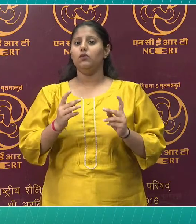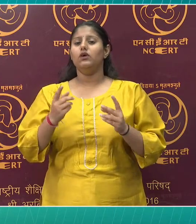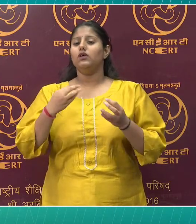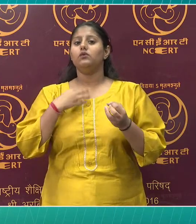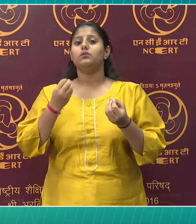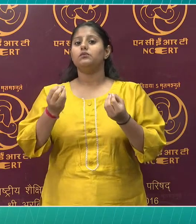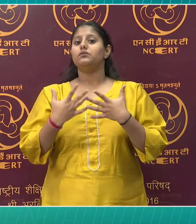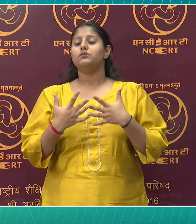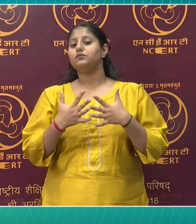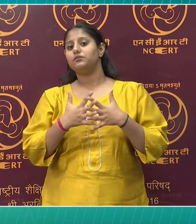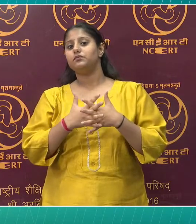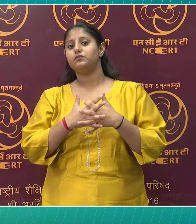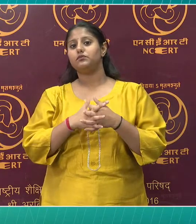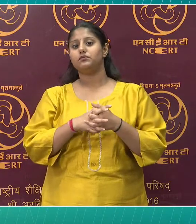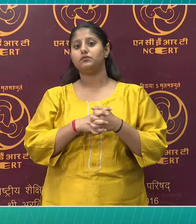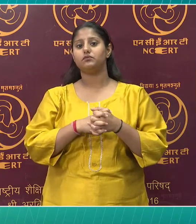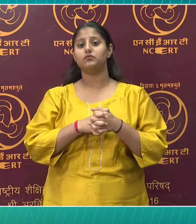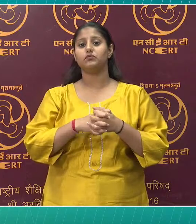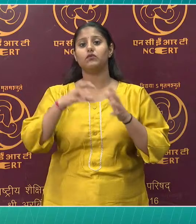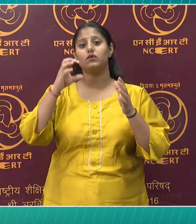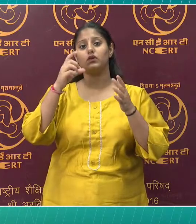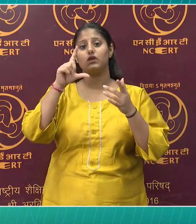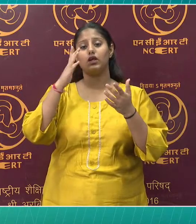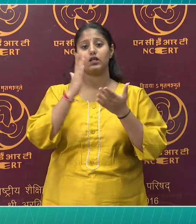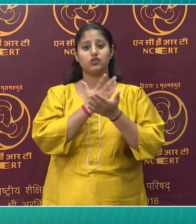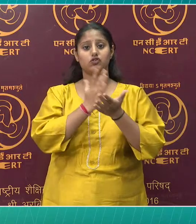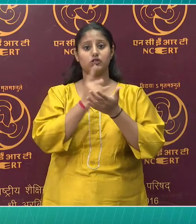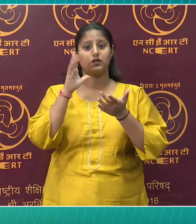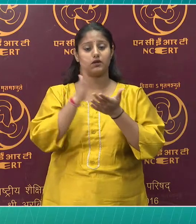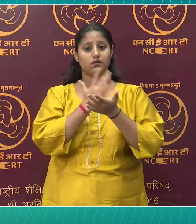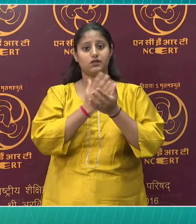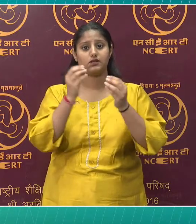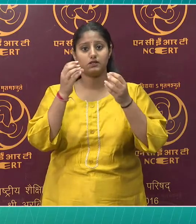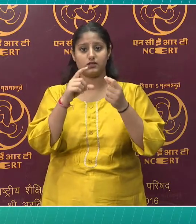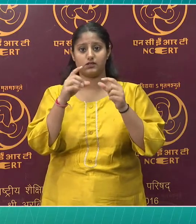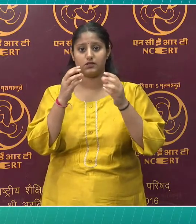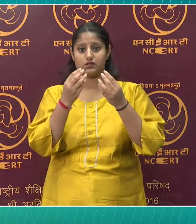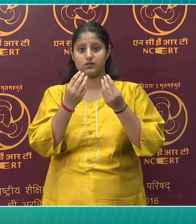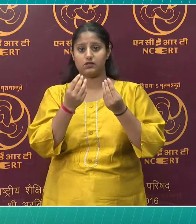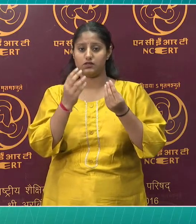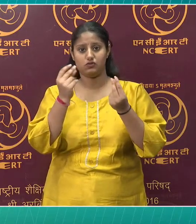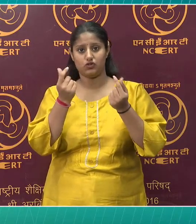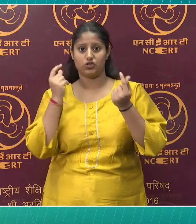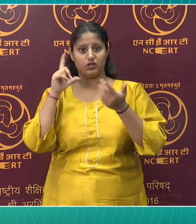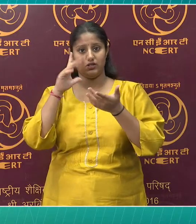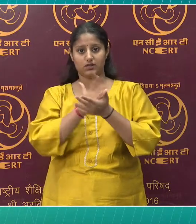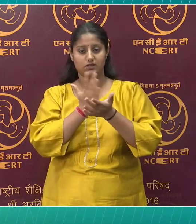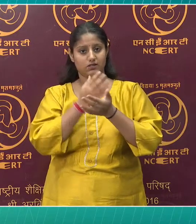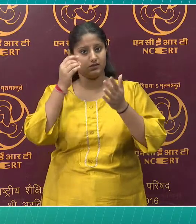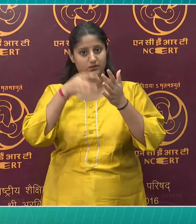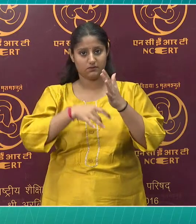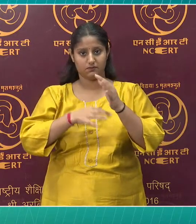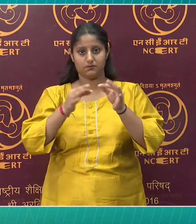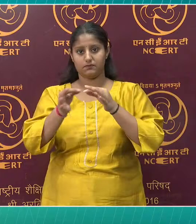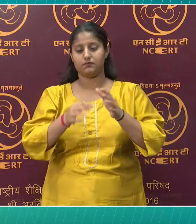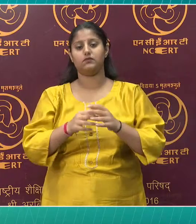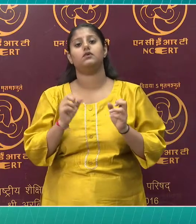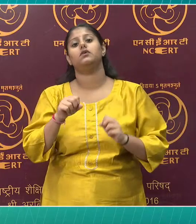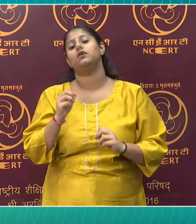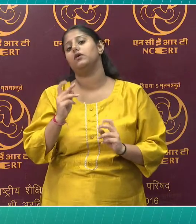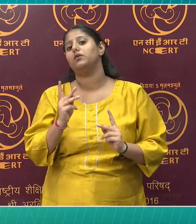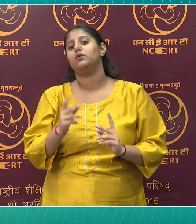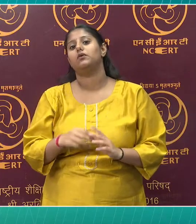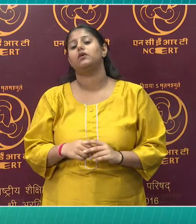about the components of the book of class 6 very Yeah. quickly, and then we So, can discuss the very pedagogy. right.